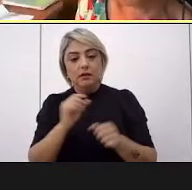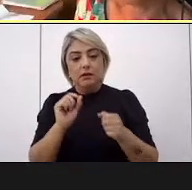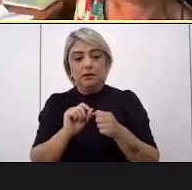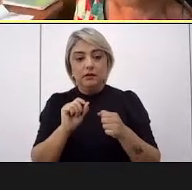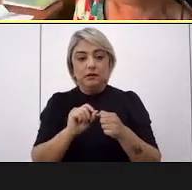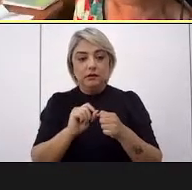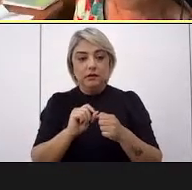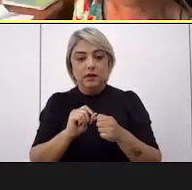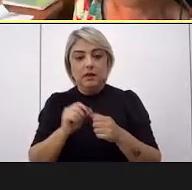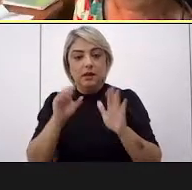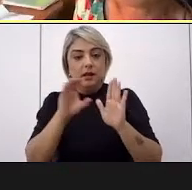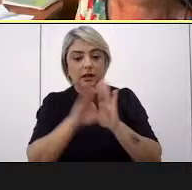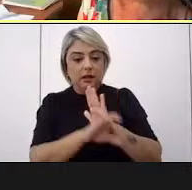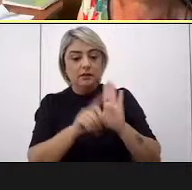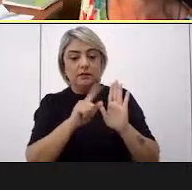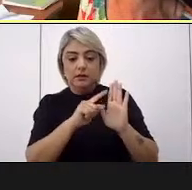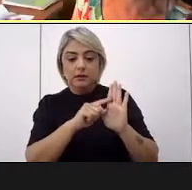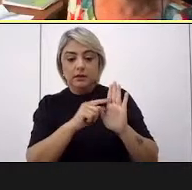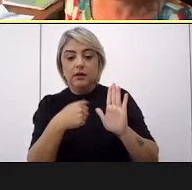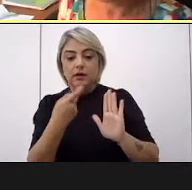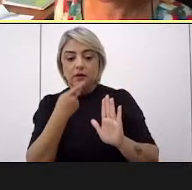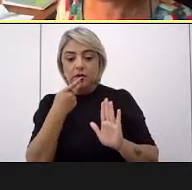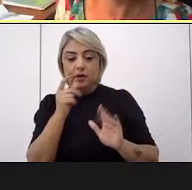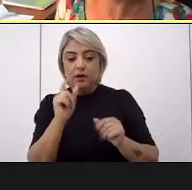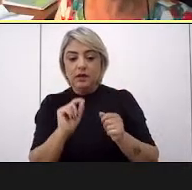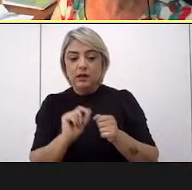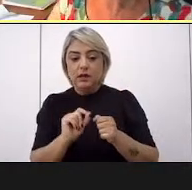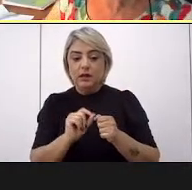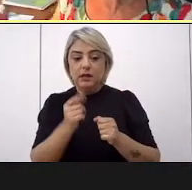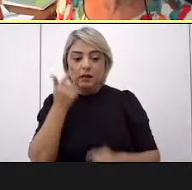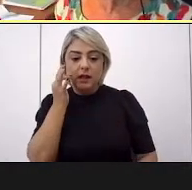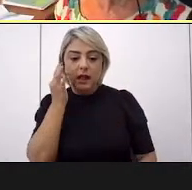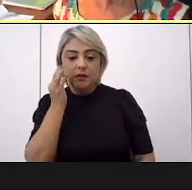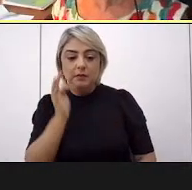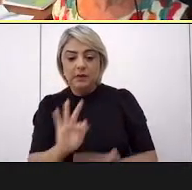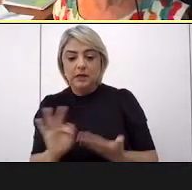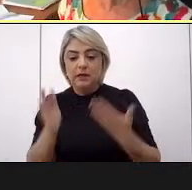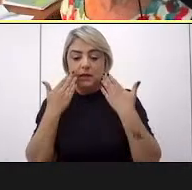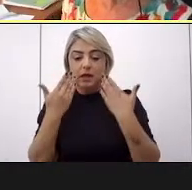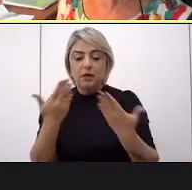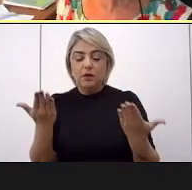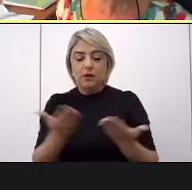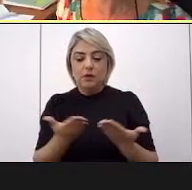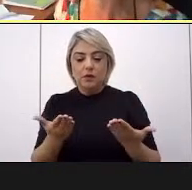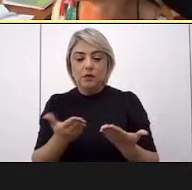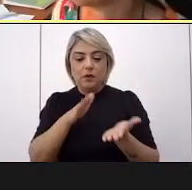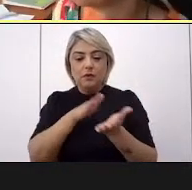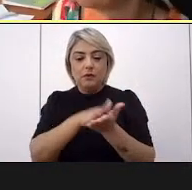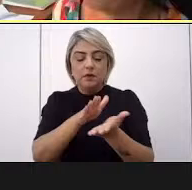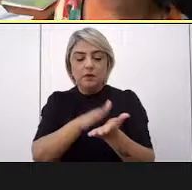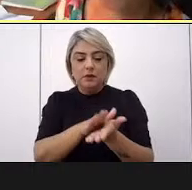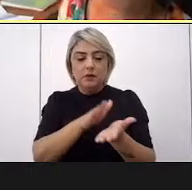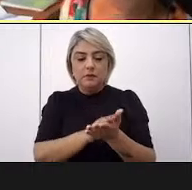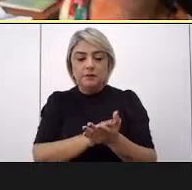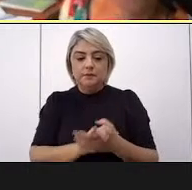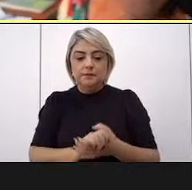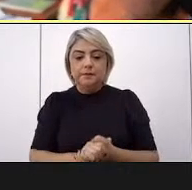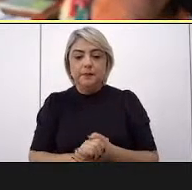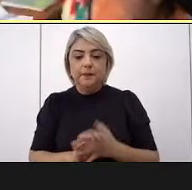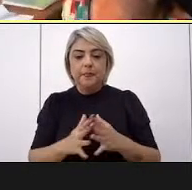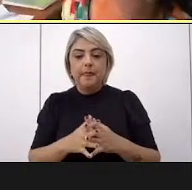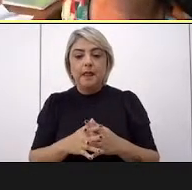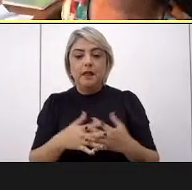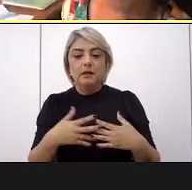and what I will try to present today, it's a bit complicated to present all what I did in the chapter, so I had to